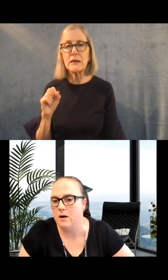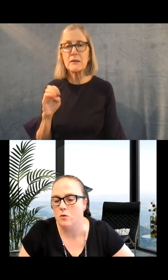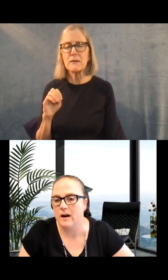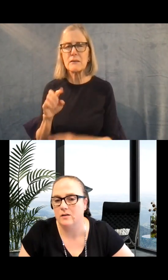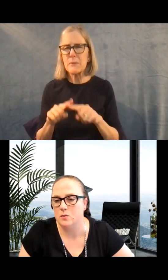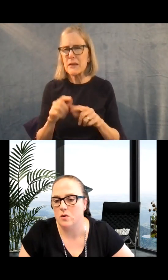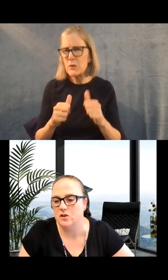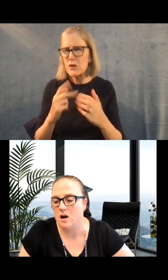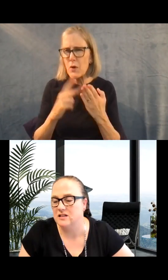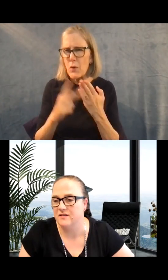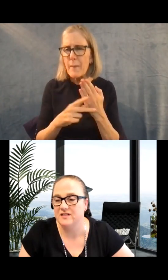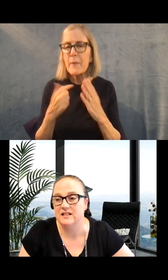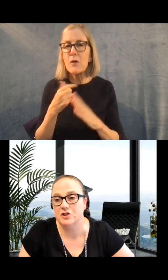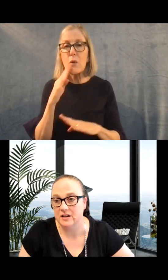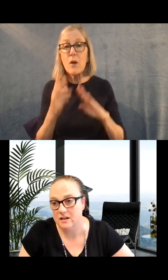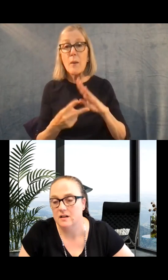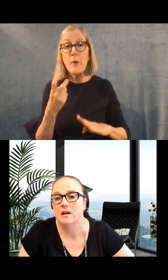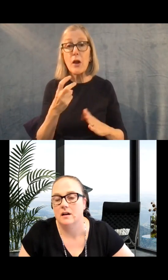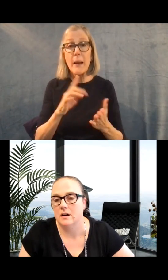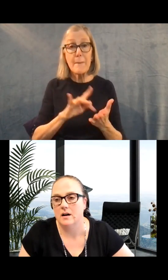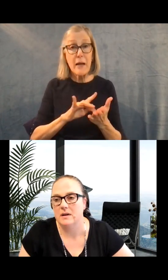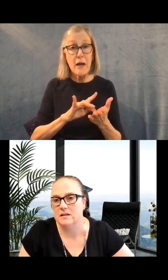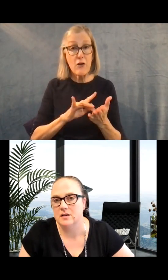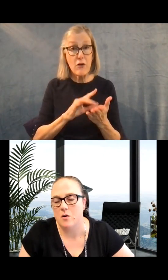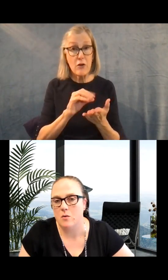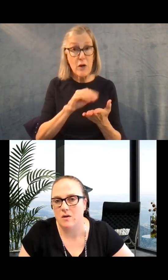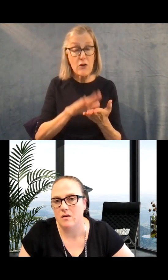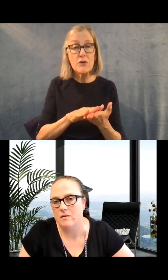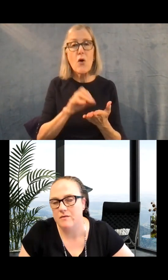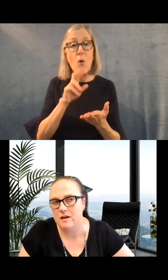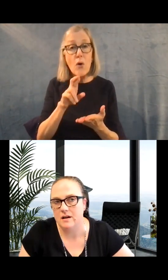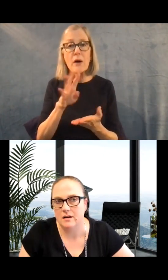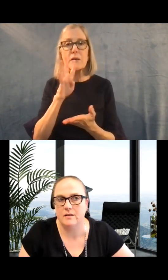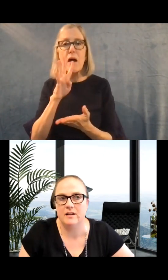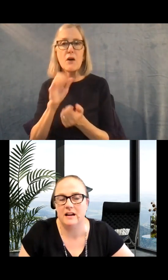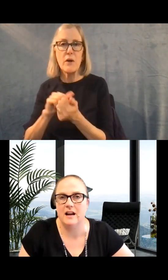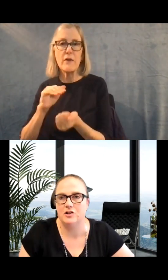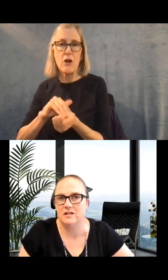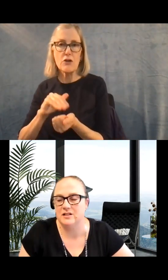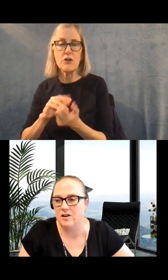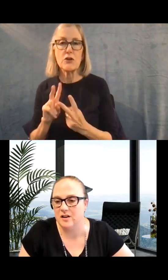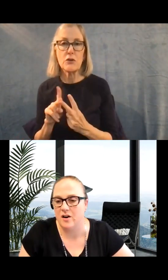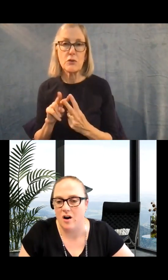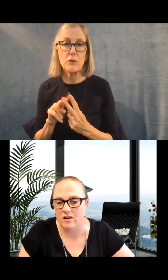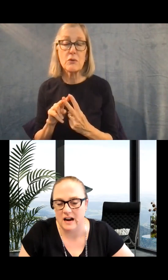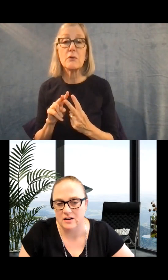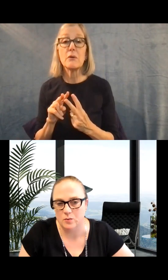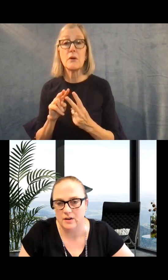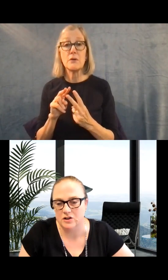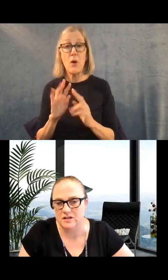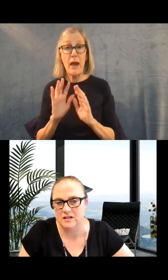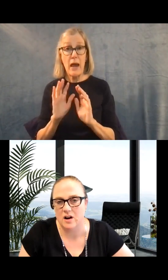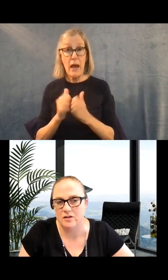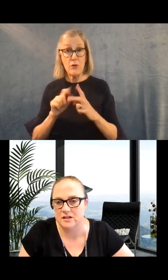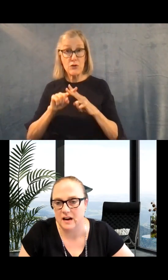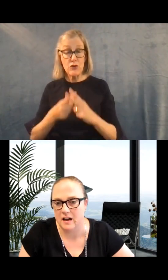the medical records or talk to the physician. And so the connection starts on our end,